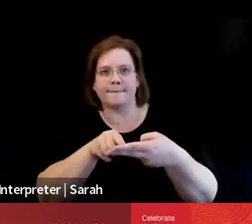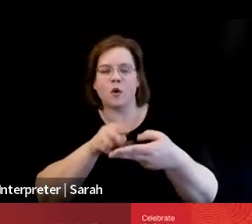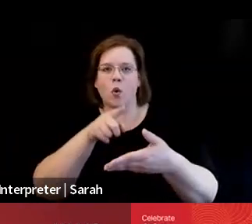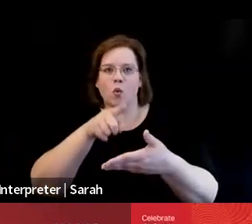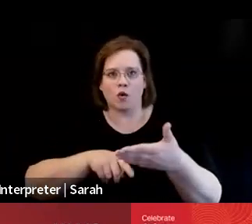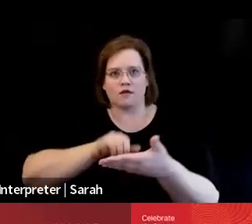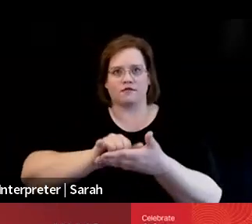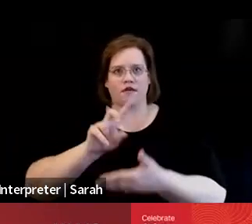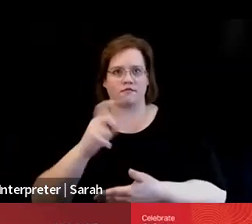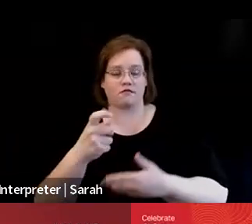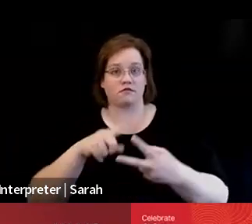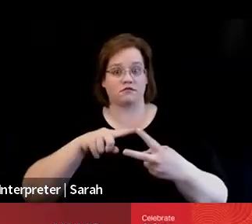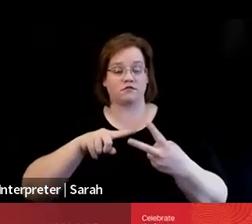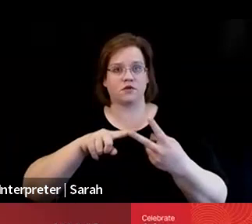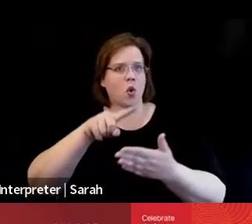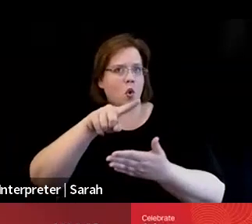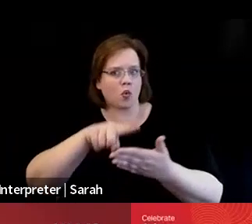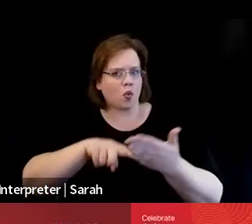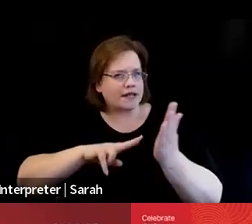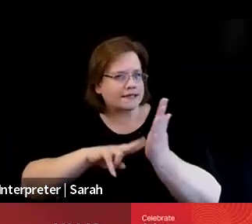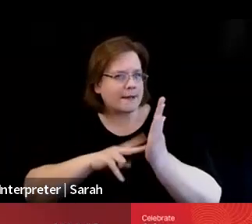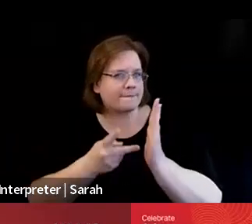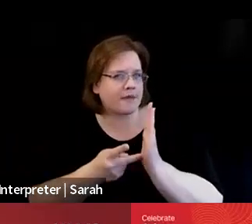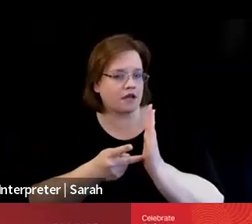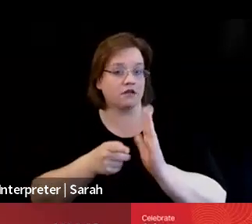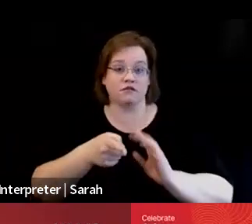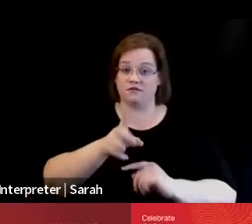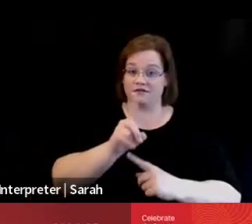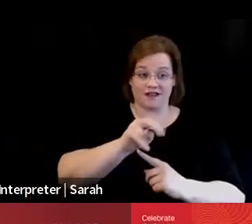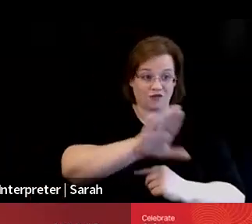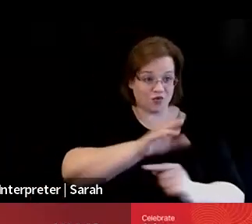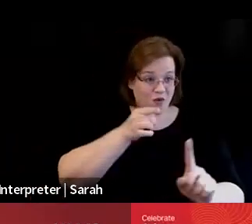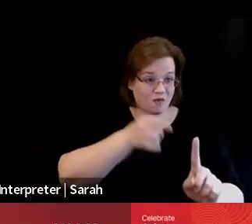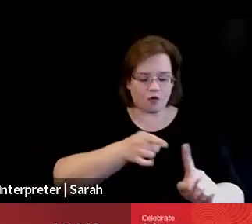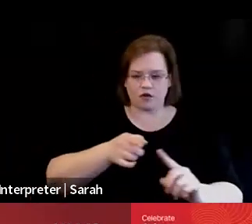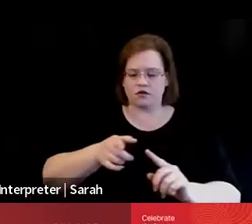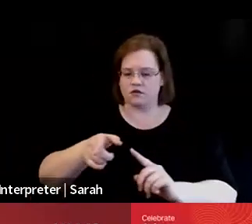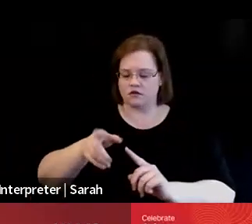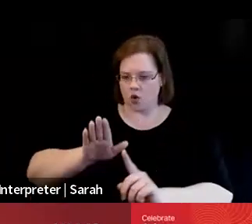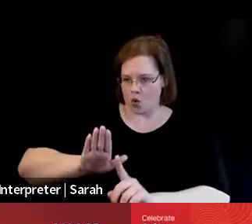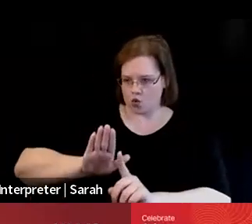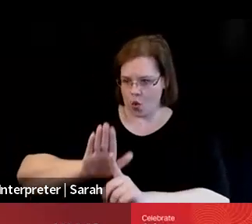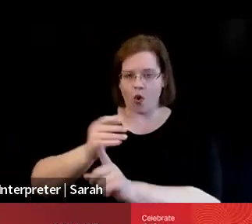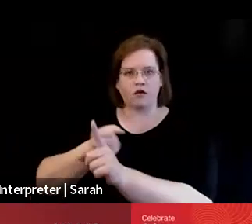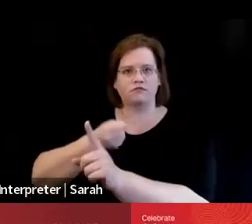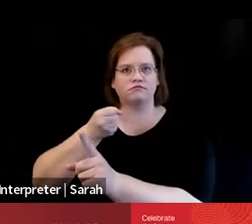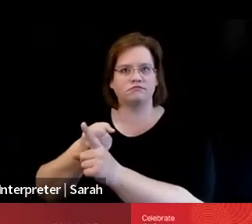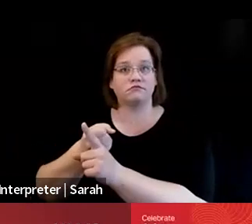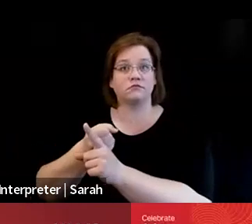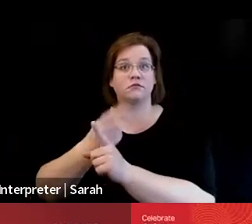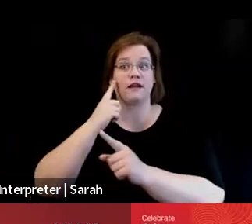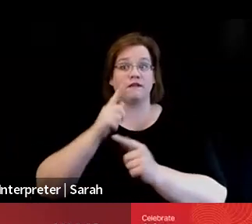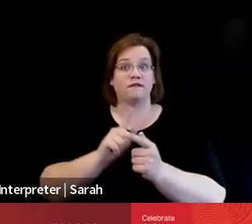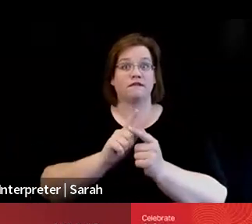to know what it means, to your point, Dave. What does that mean? How do you interpret that? What does that mean to you? Because if we're going across